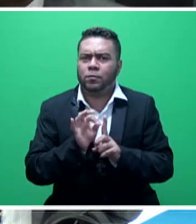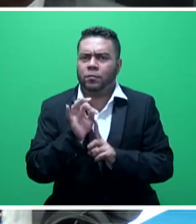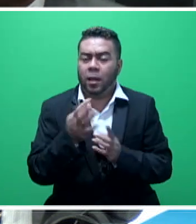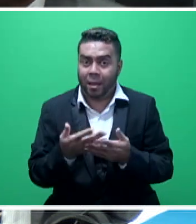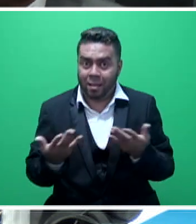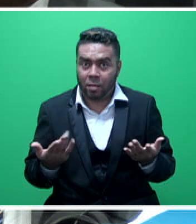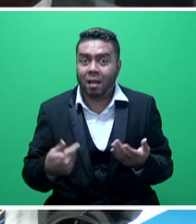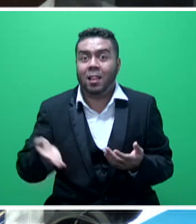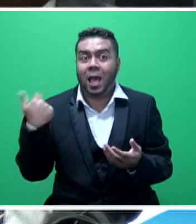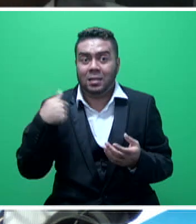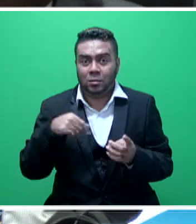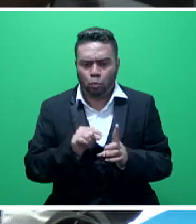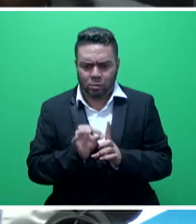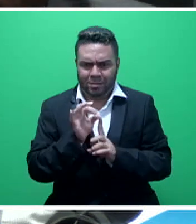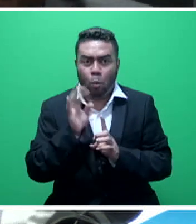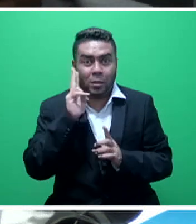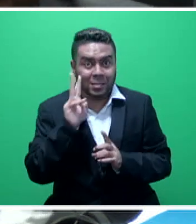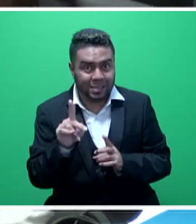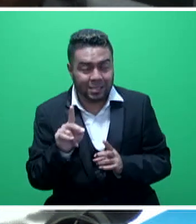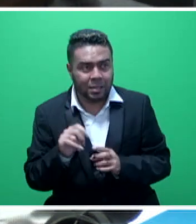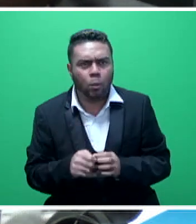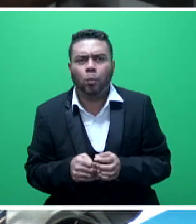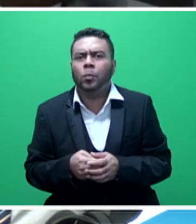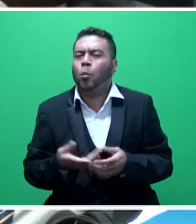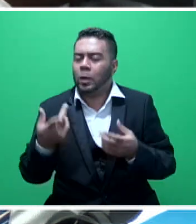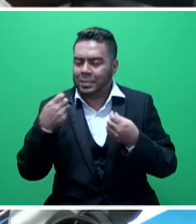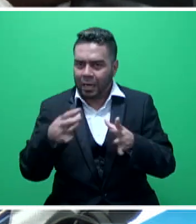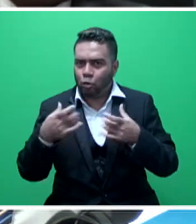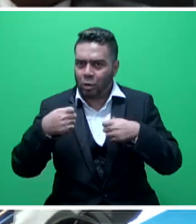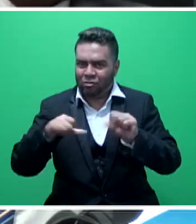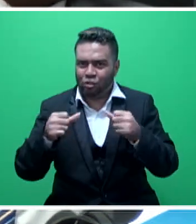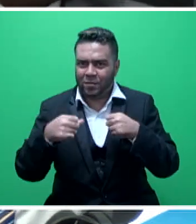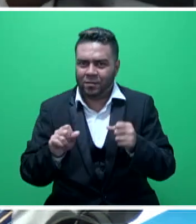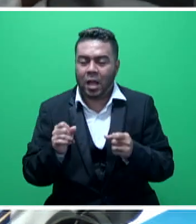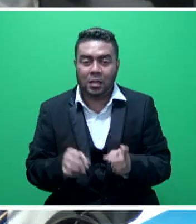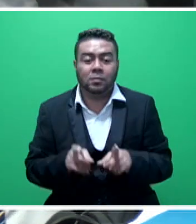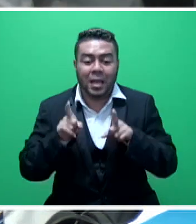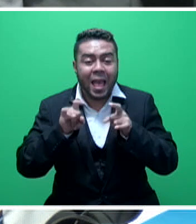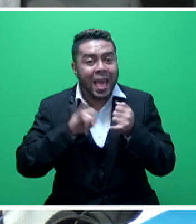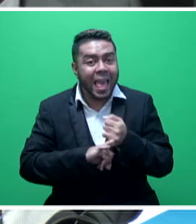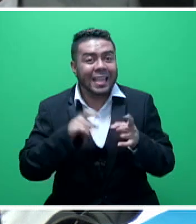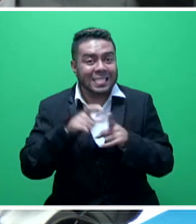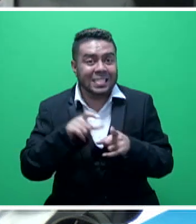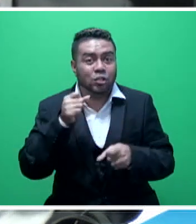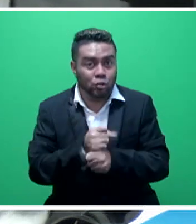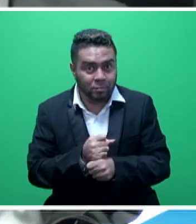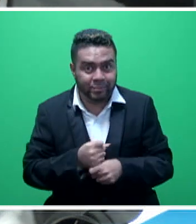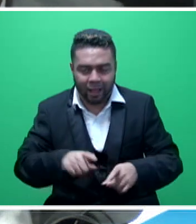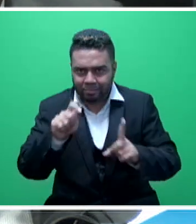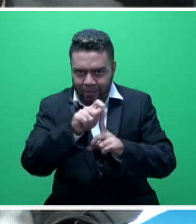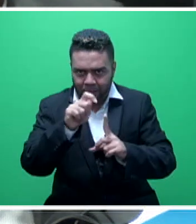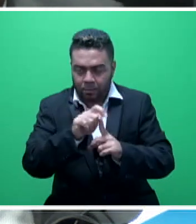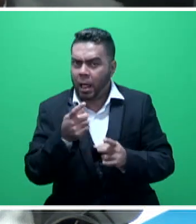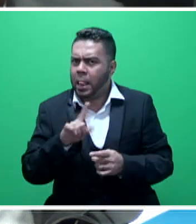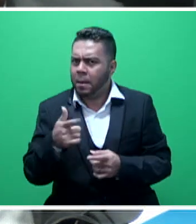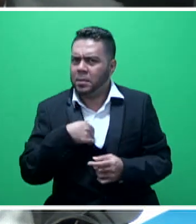the last decade, we can see that we are beginning to achieve our Sustainable Development Goal targets. Let me